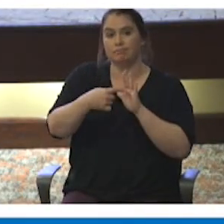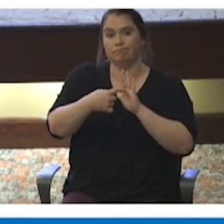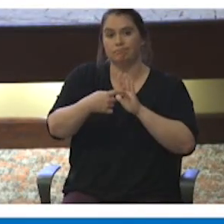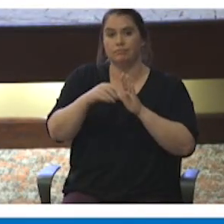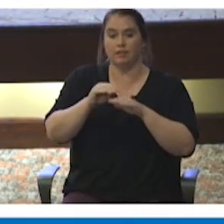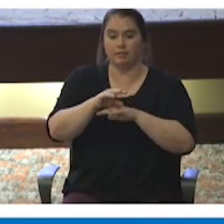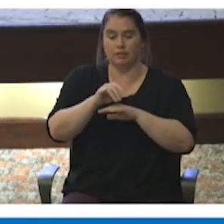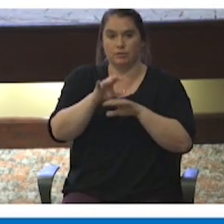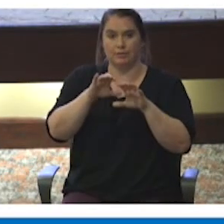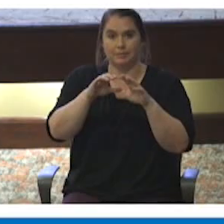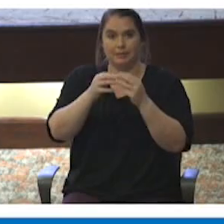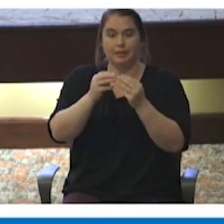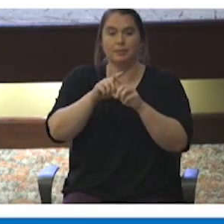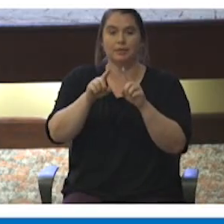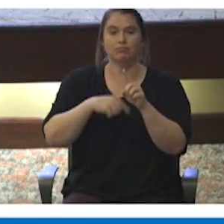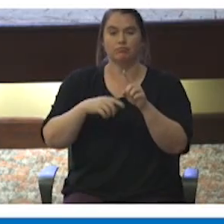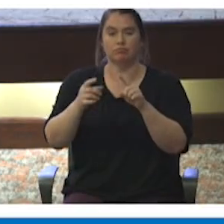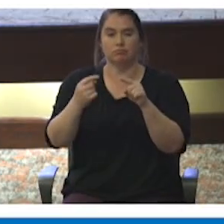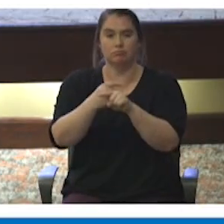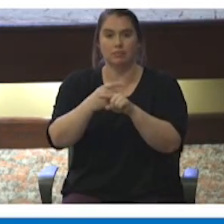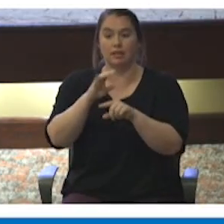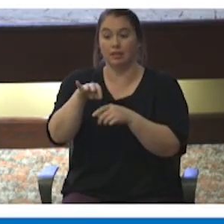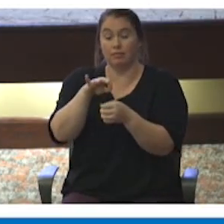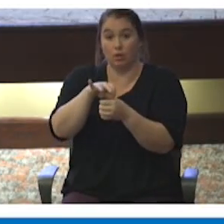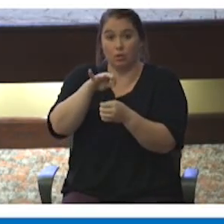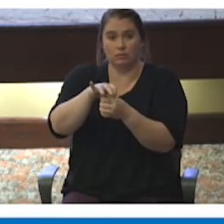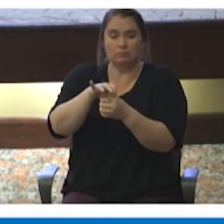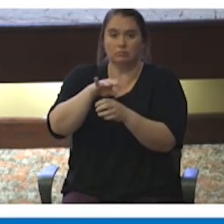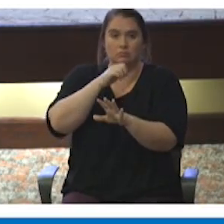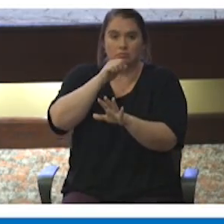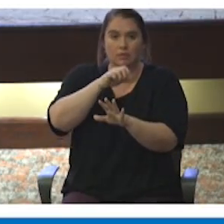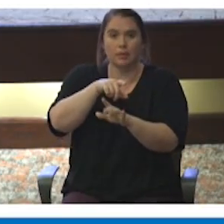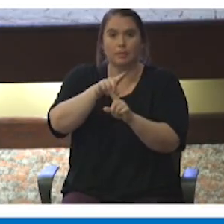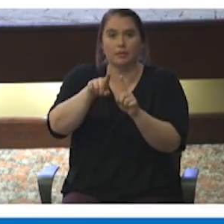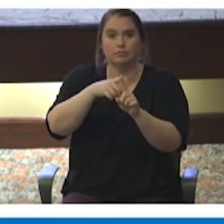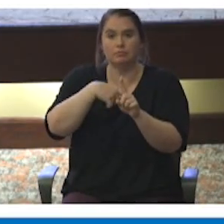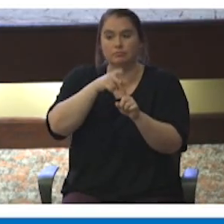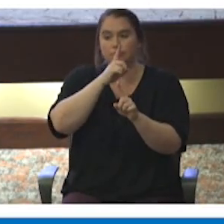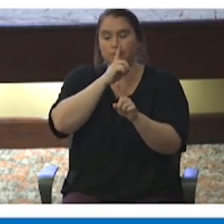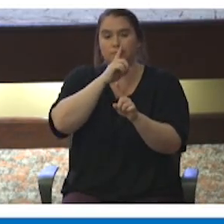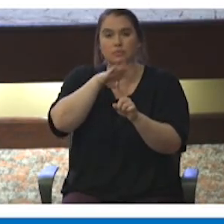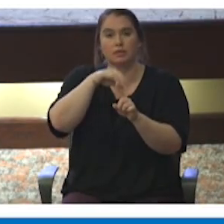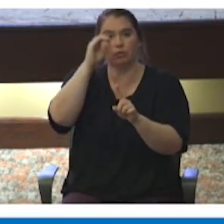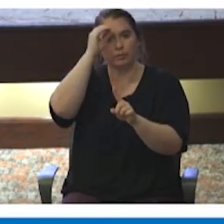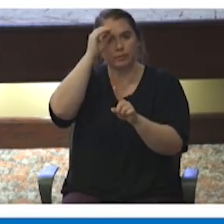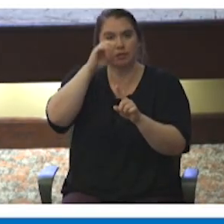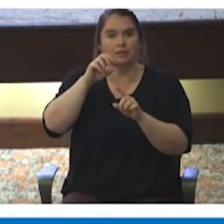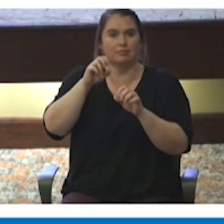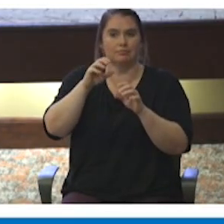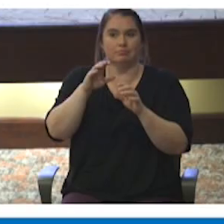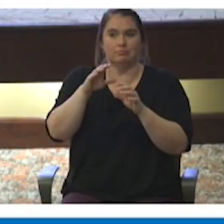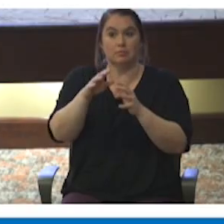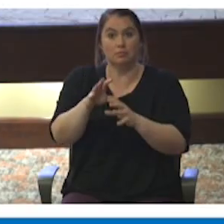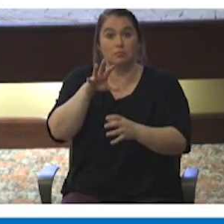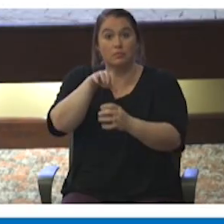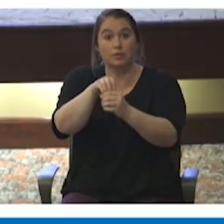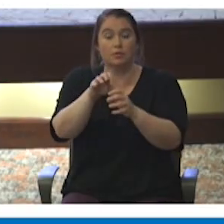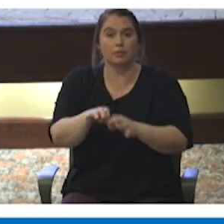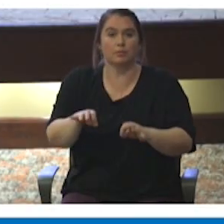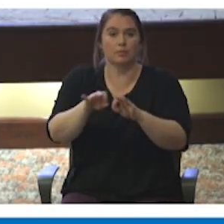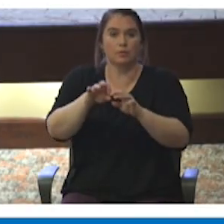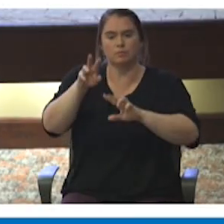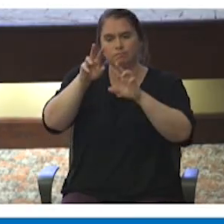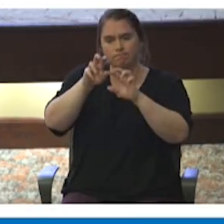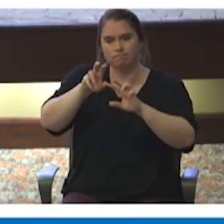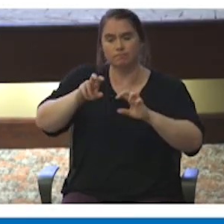So it's just a cross section. They're not a voting body, you know, they're a sounding board, and they're really helpful to just kind of think through, you know, maybe are there new groups